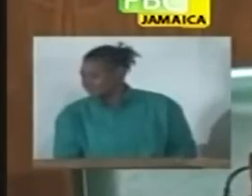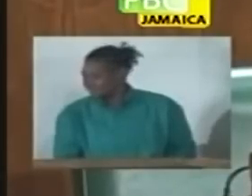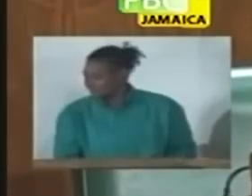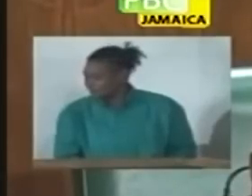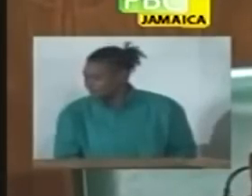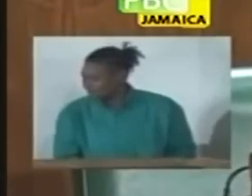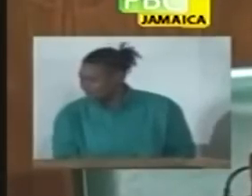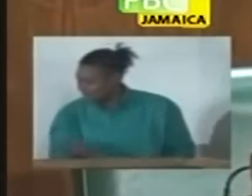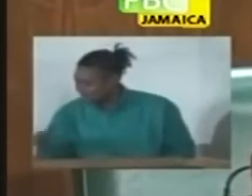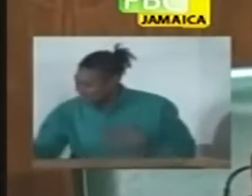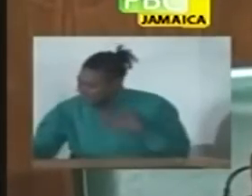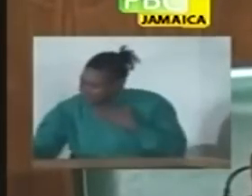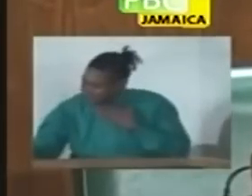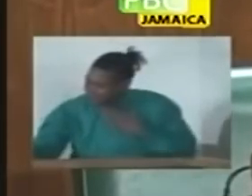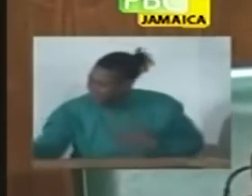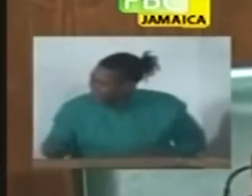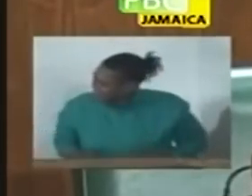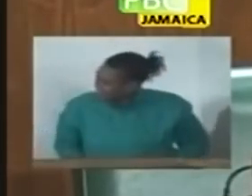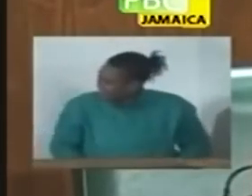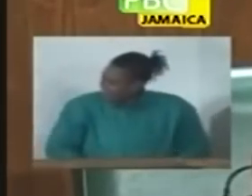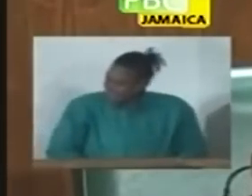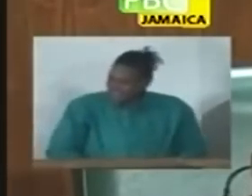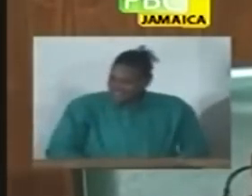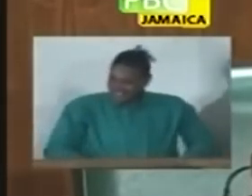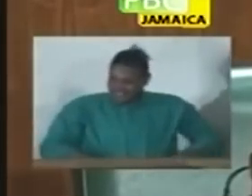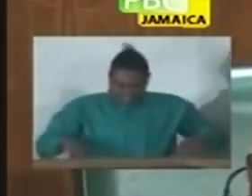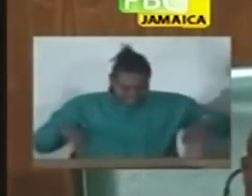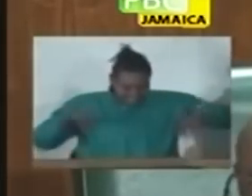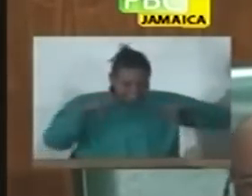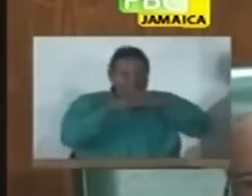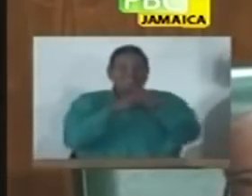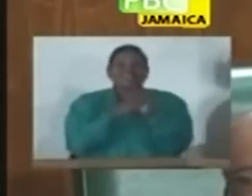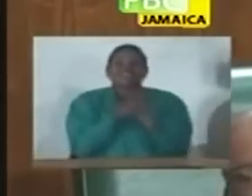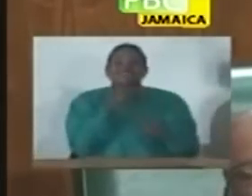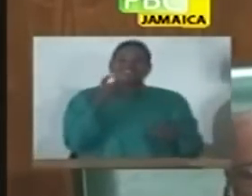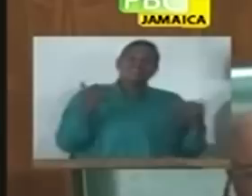well, you know, I usually and will on this occasion